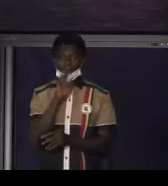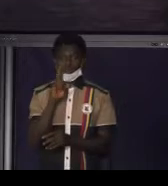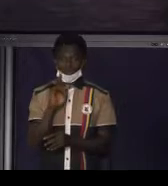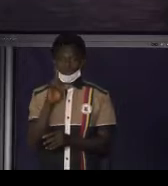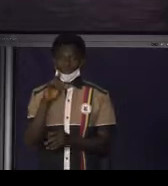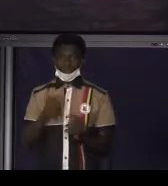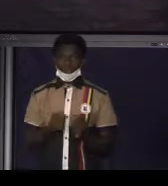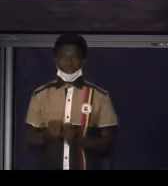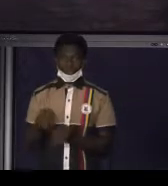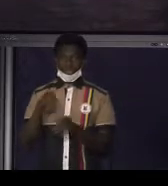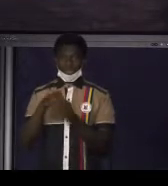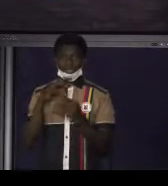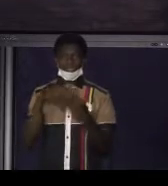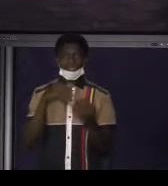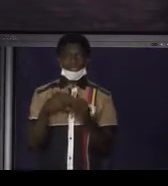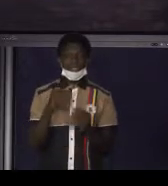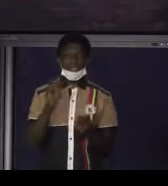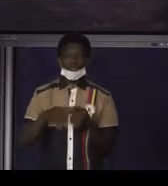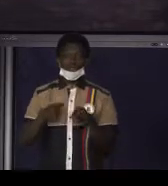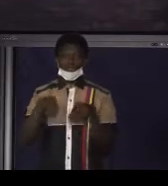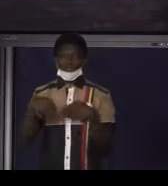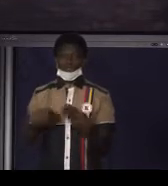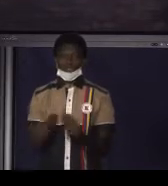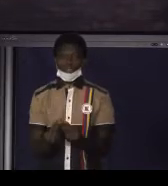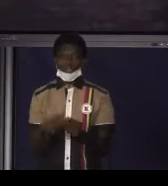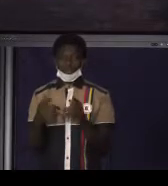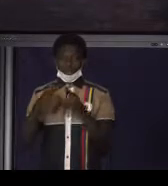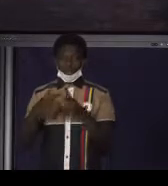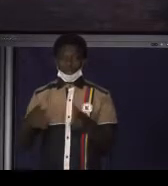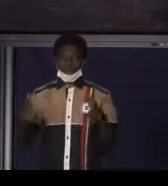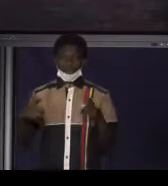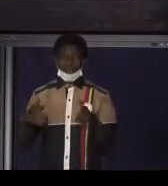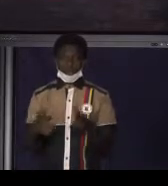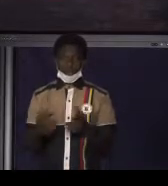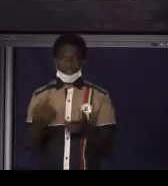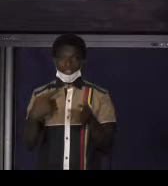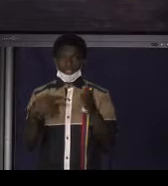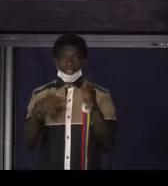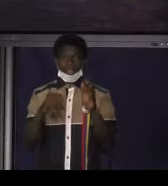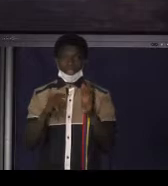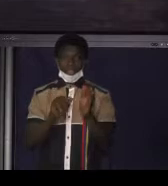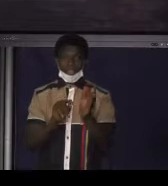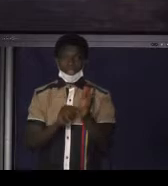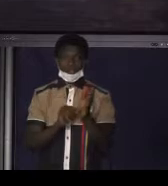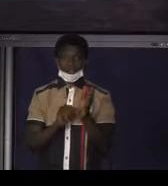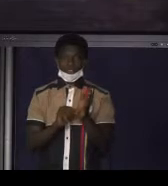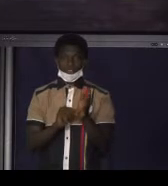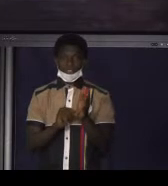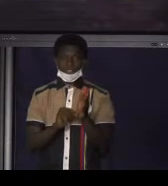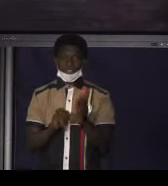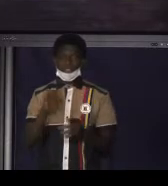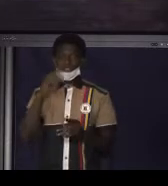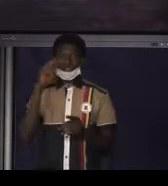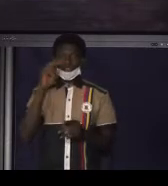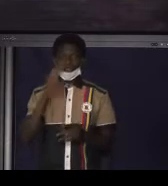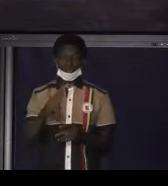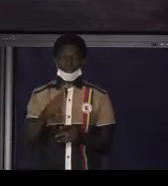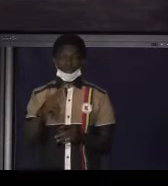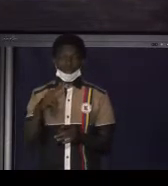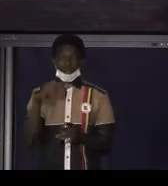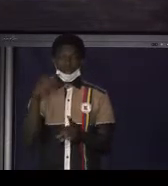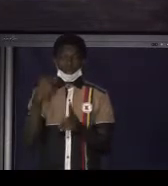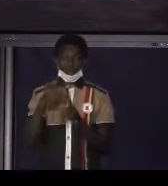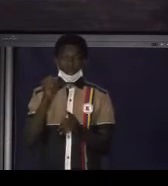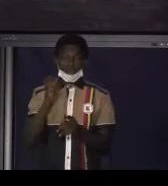words together in sentences to give great emphasis. You should be able to identify